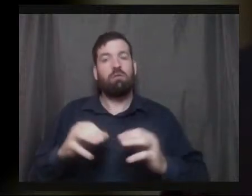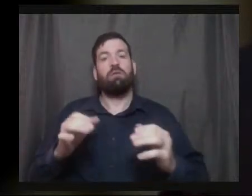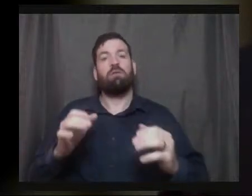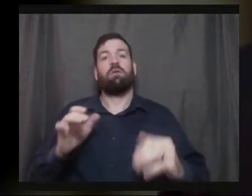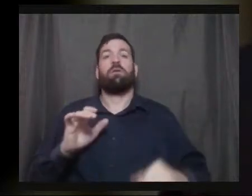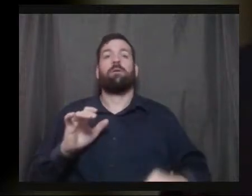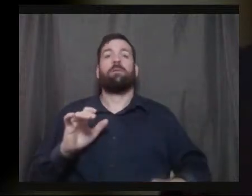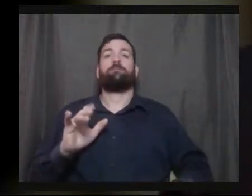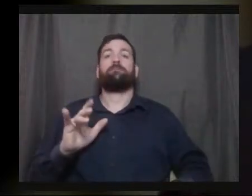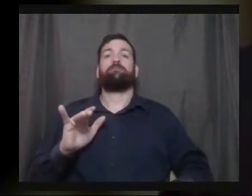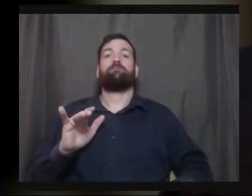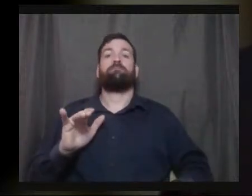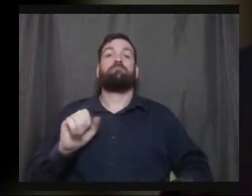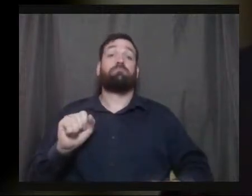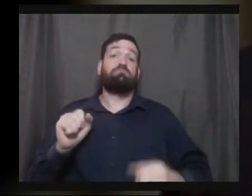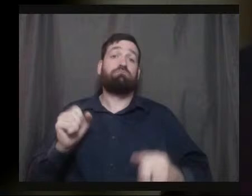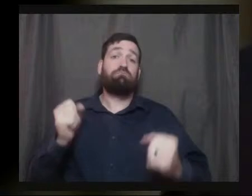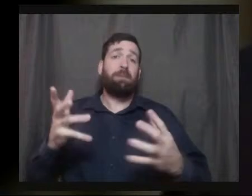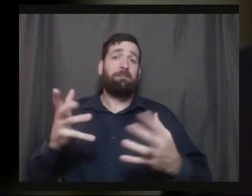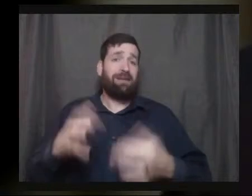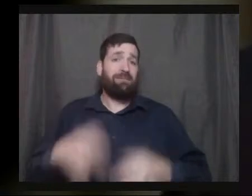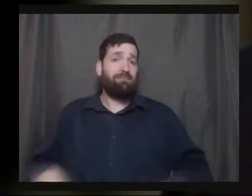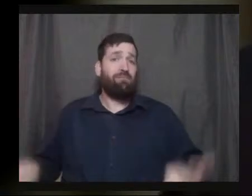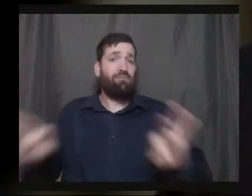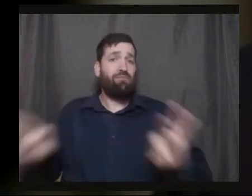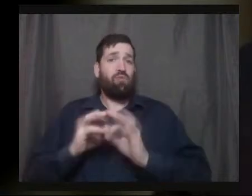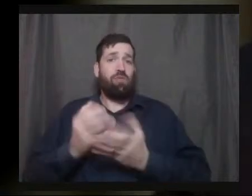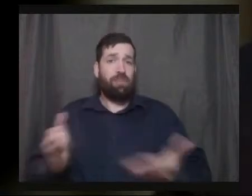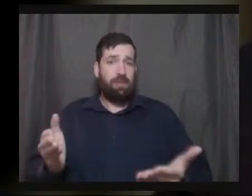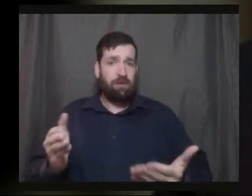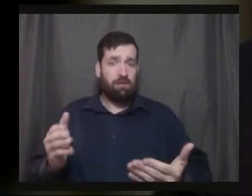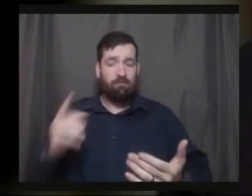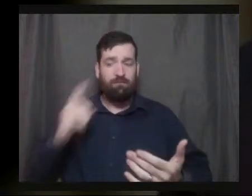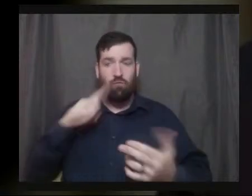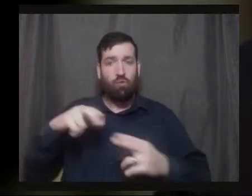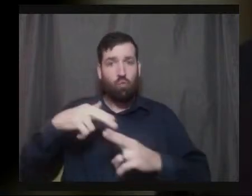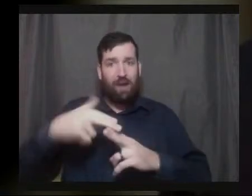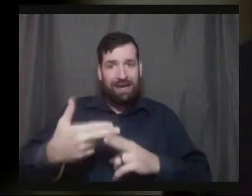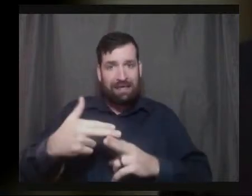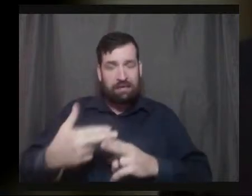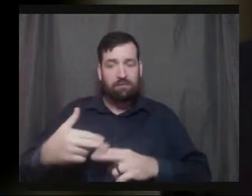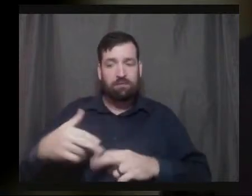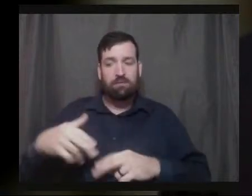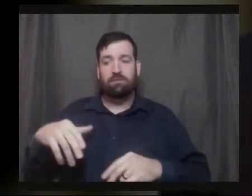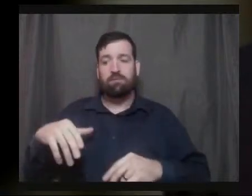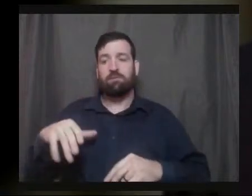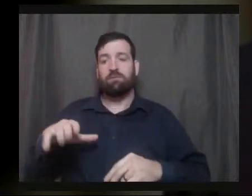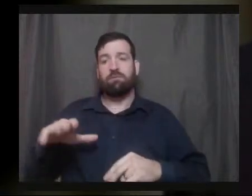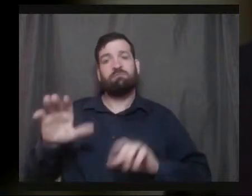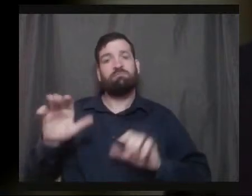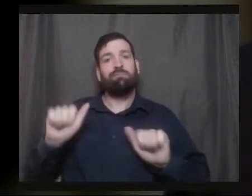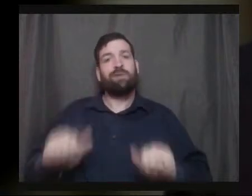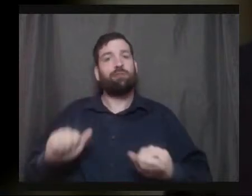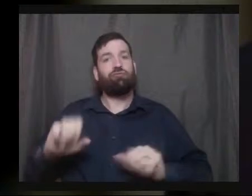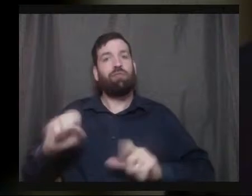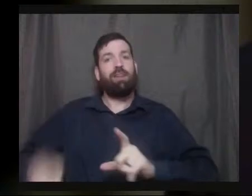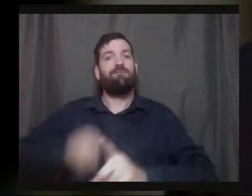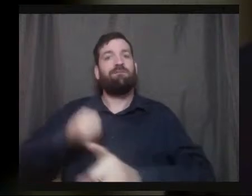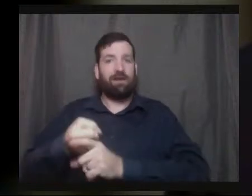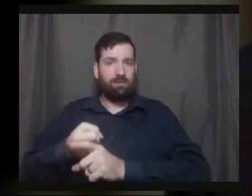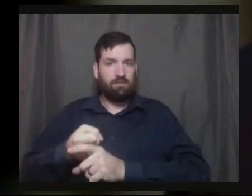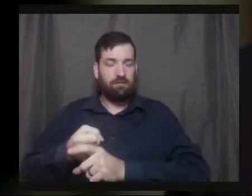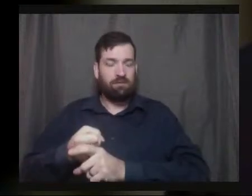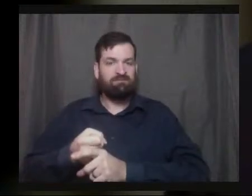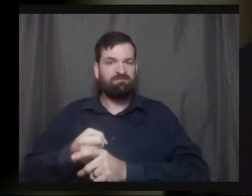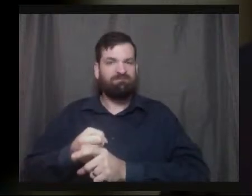of important aspects of weight and its potential effect on adverse